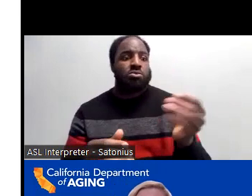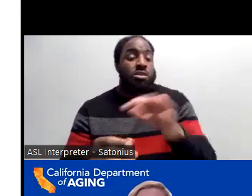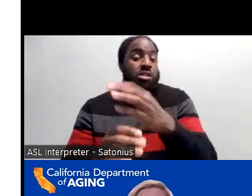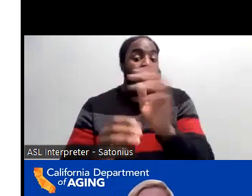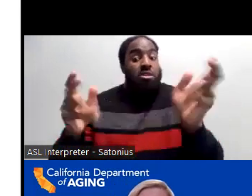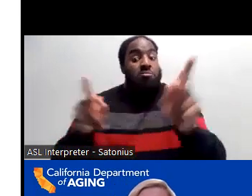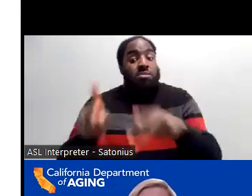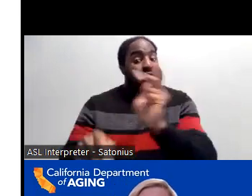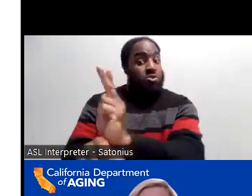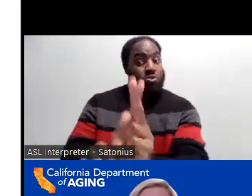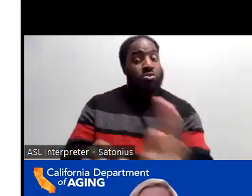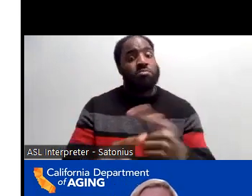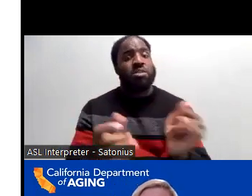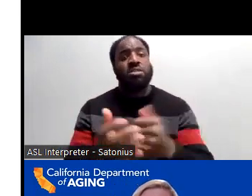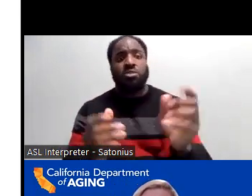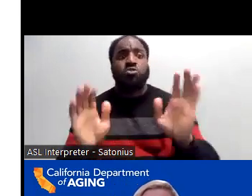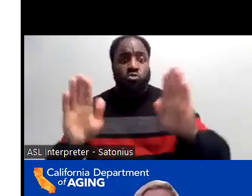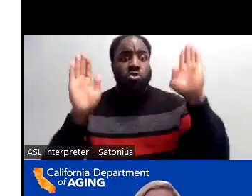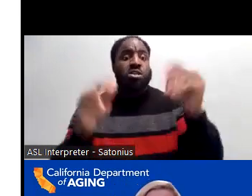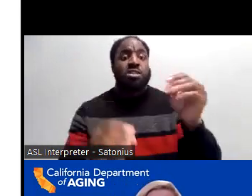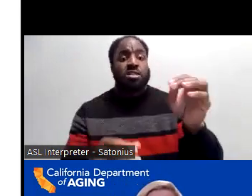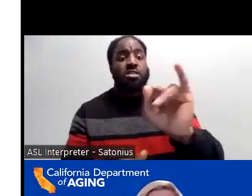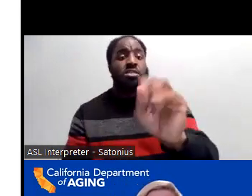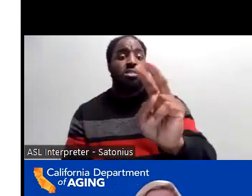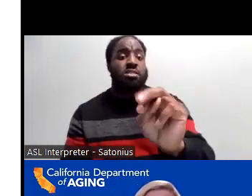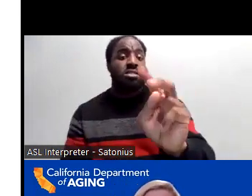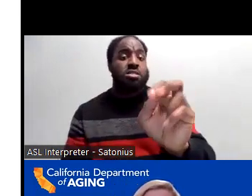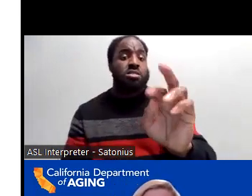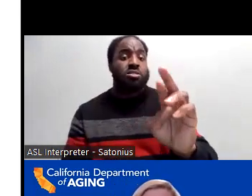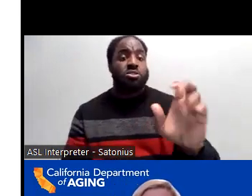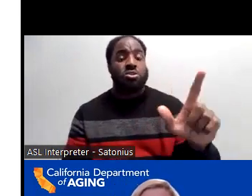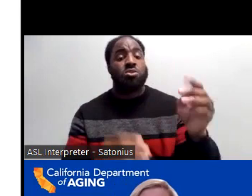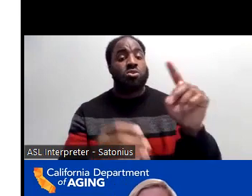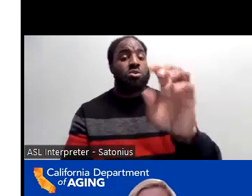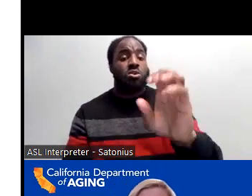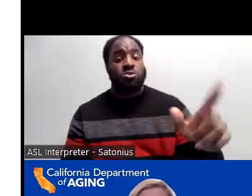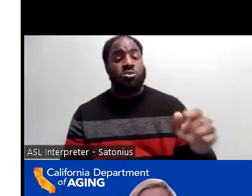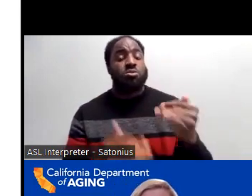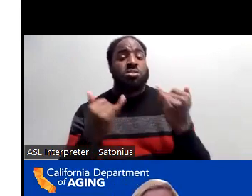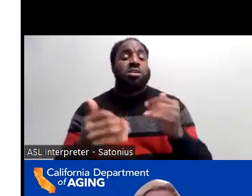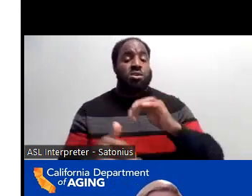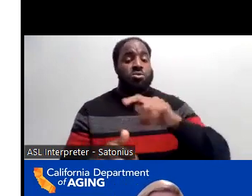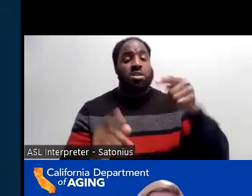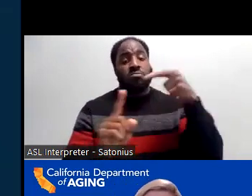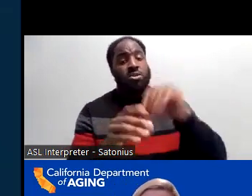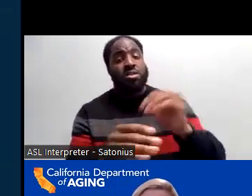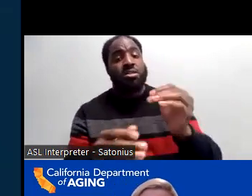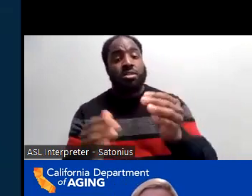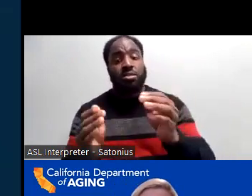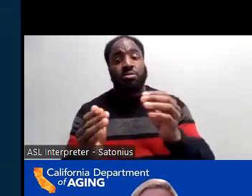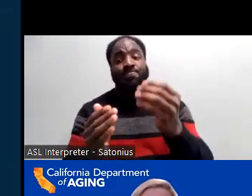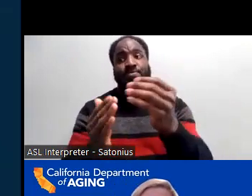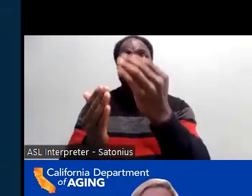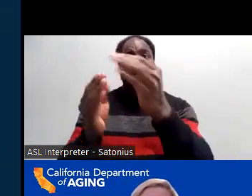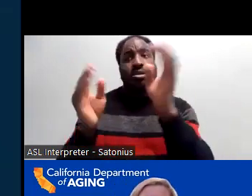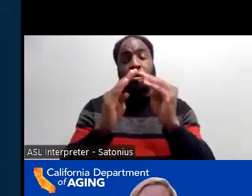great internal tool as well. So we're now at the point in the agenda where we wanted to open the conversation